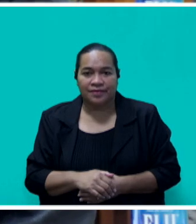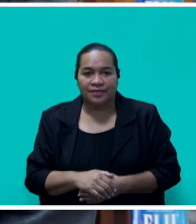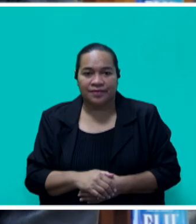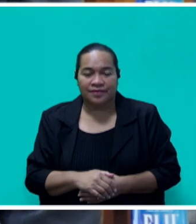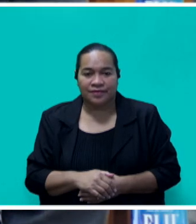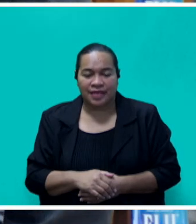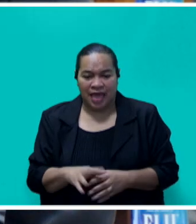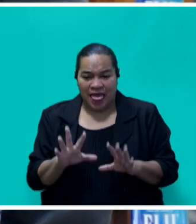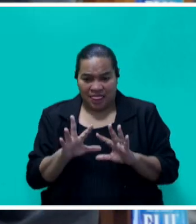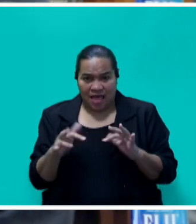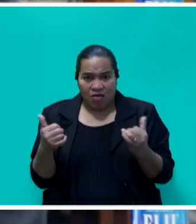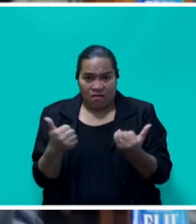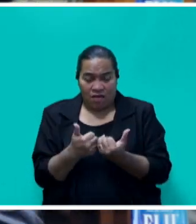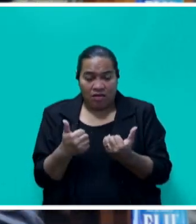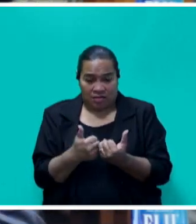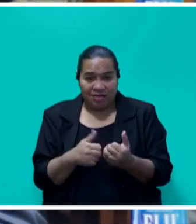conventionally,